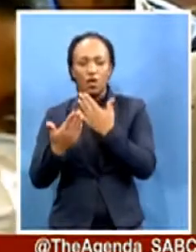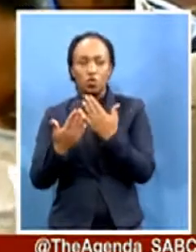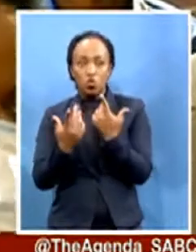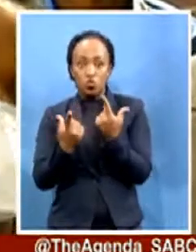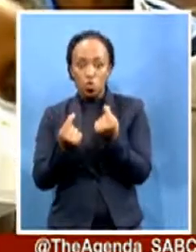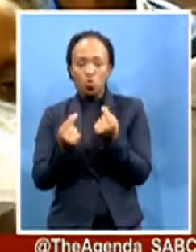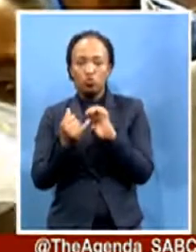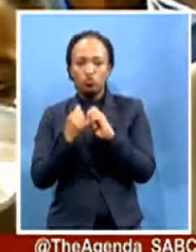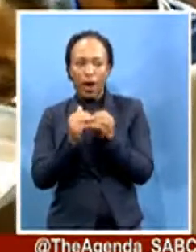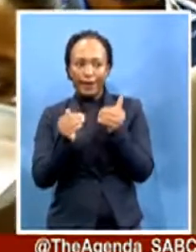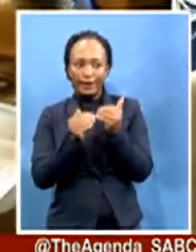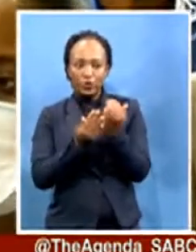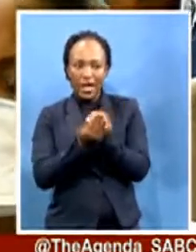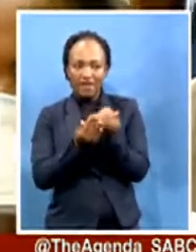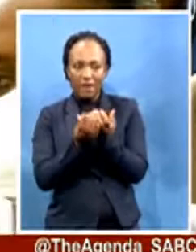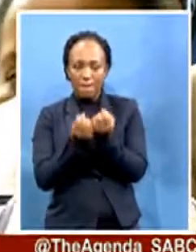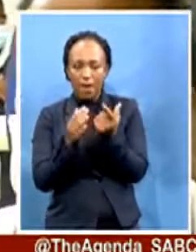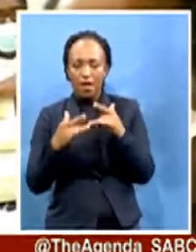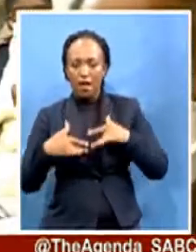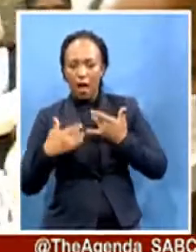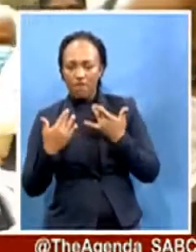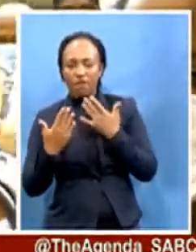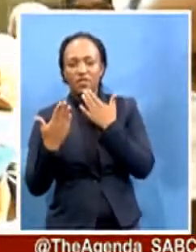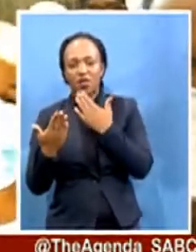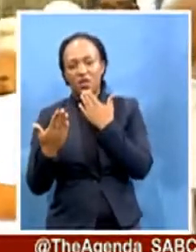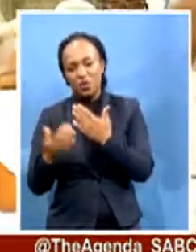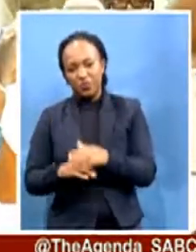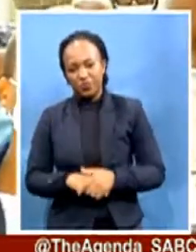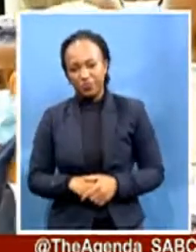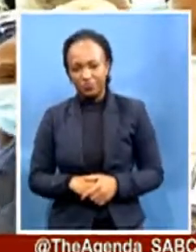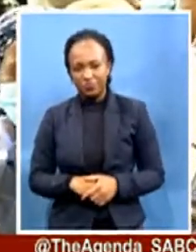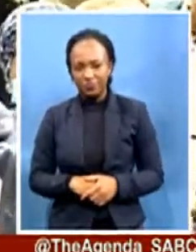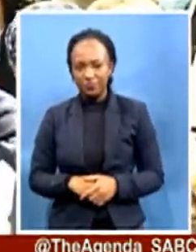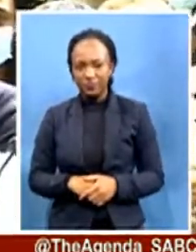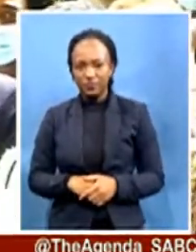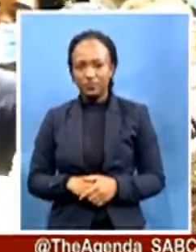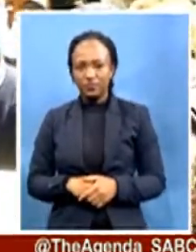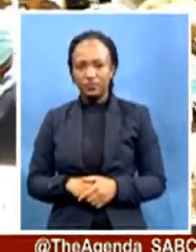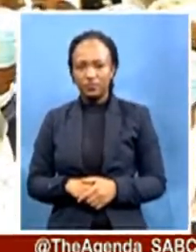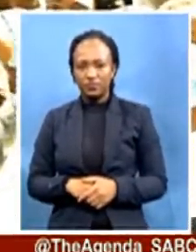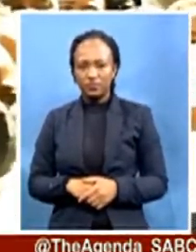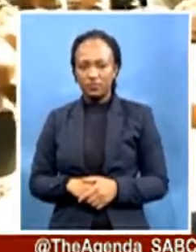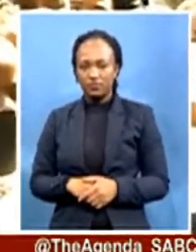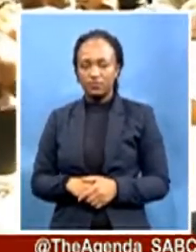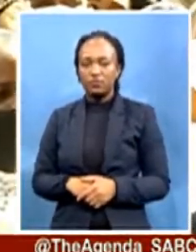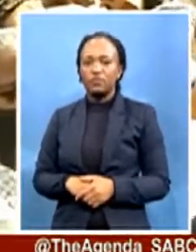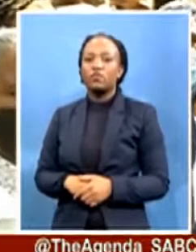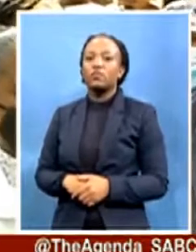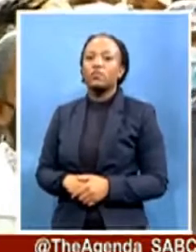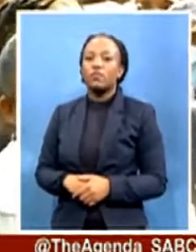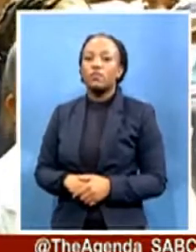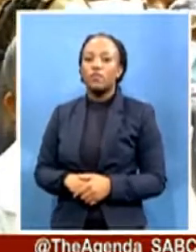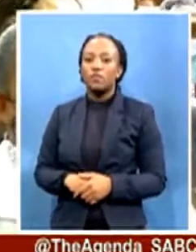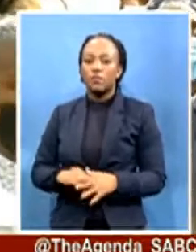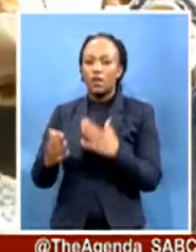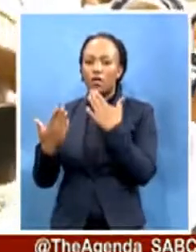you very much. Thank you, thank you, Minister, and thank you to the team. I think we